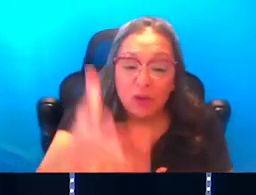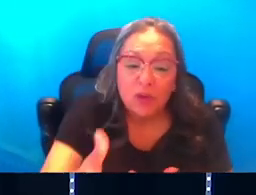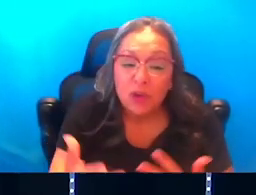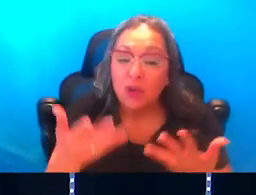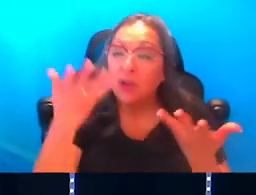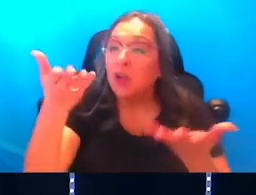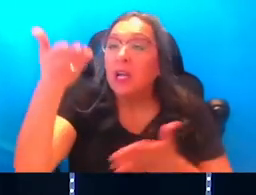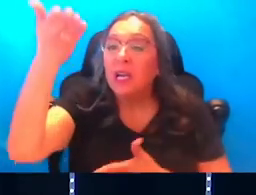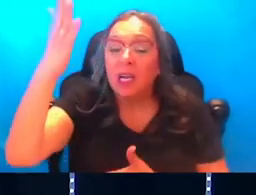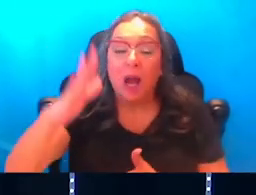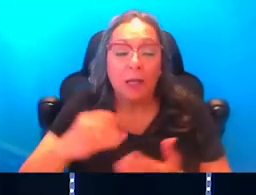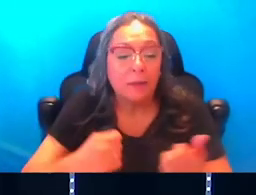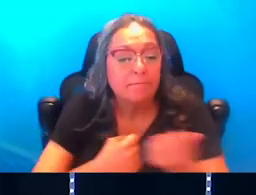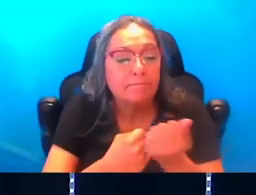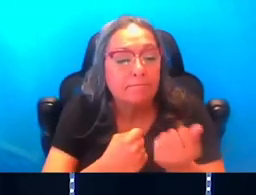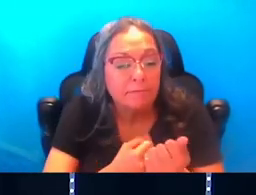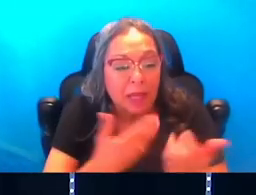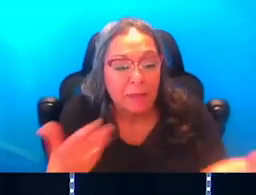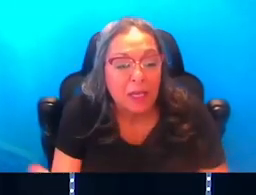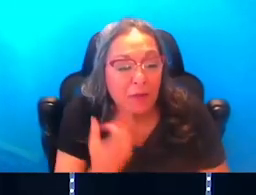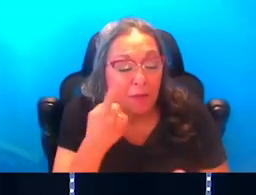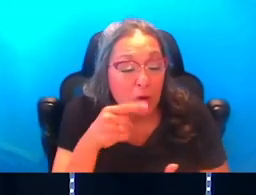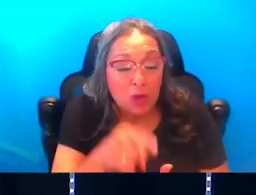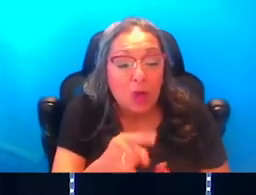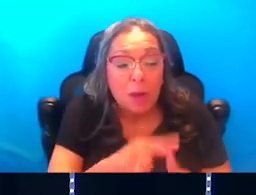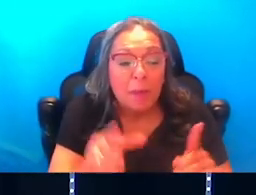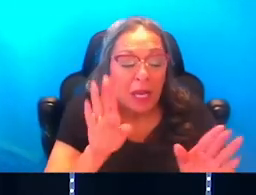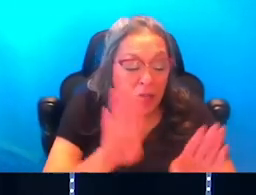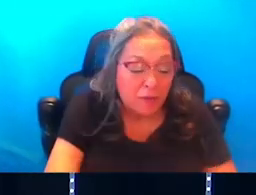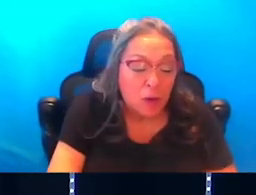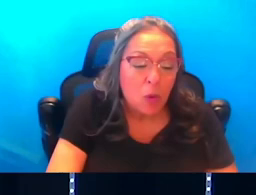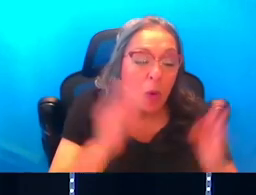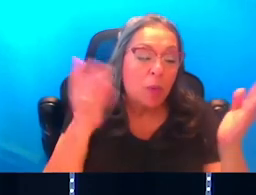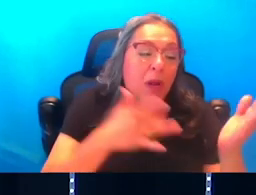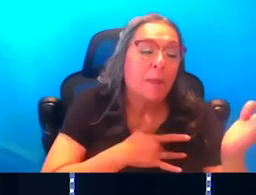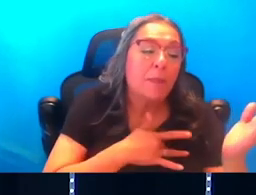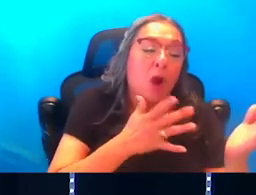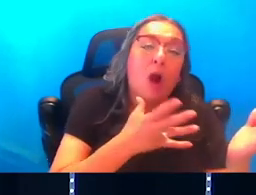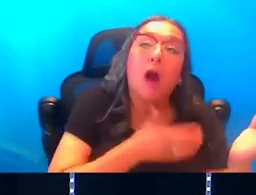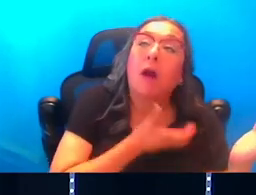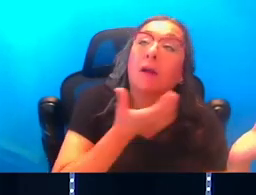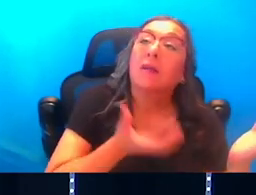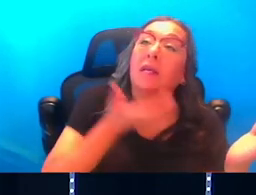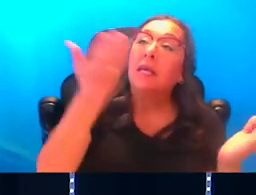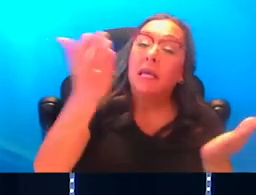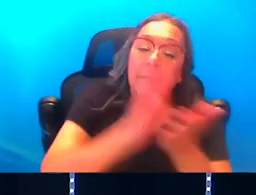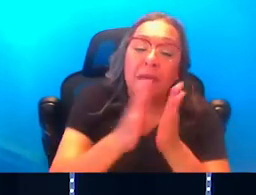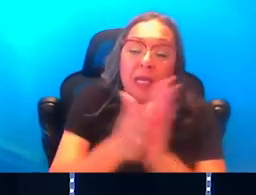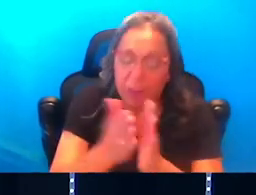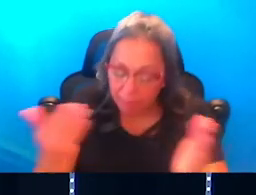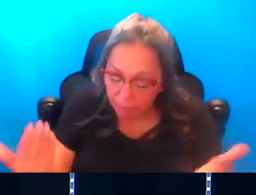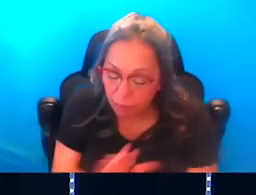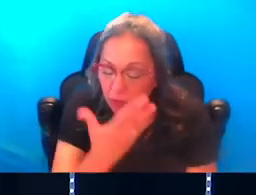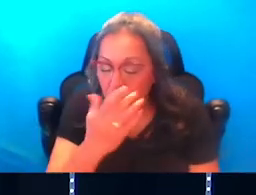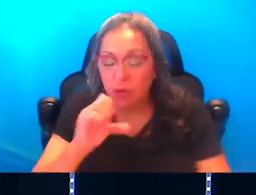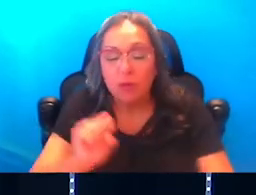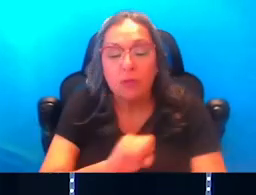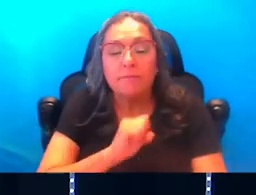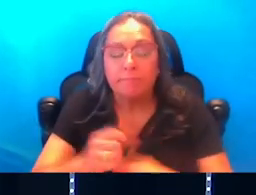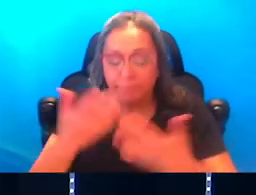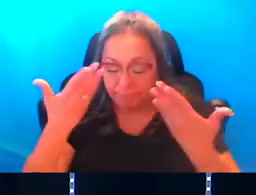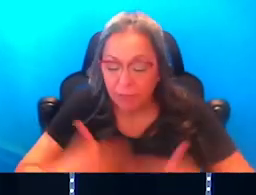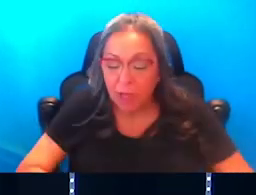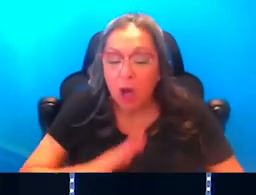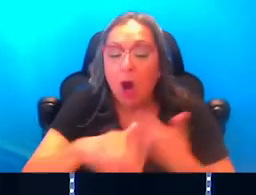you. Like you come and you swing the door of your heart open to me and you're a new creation. I've completely cleaned all the